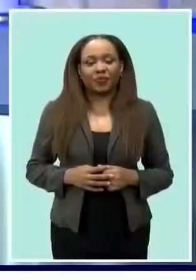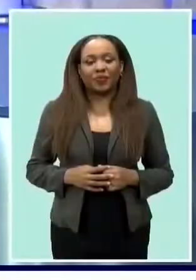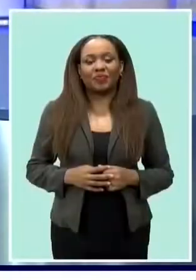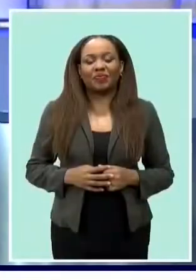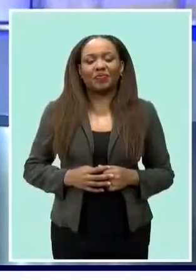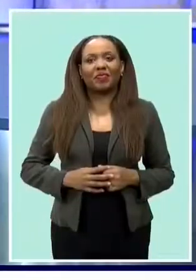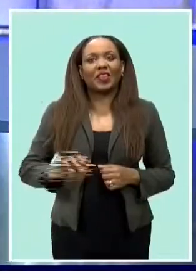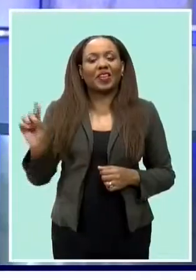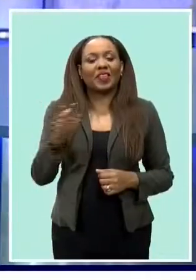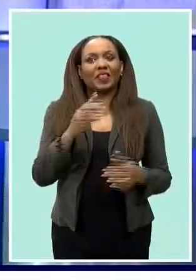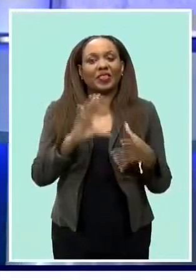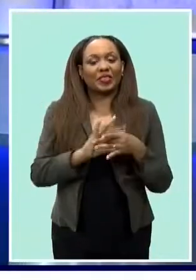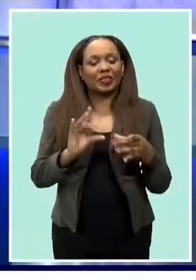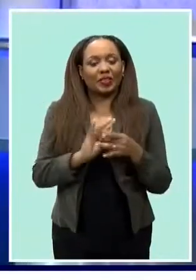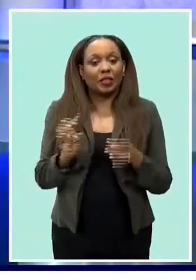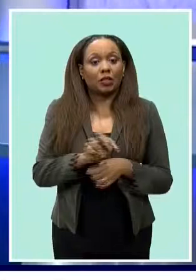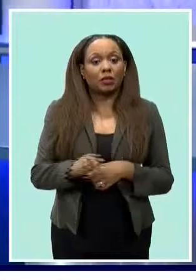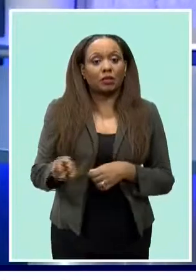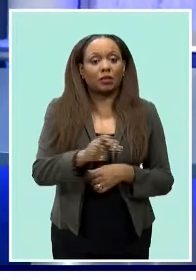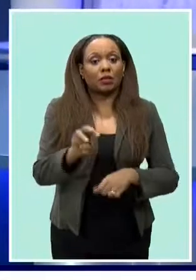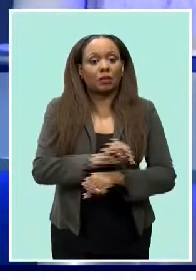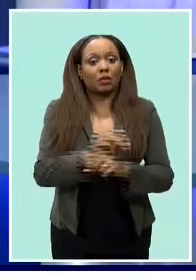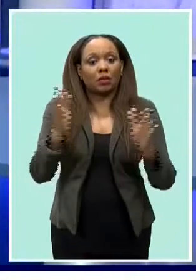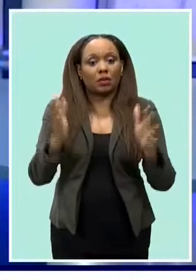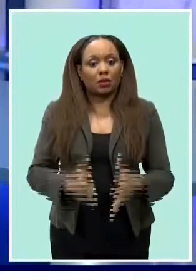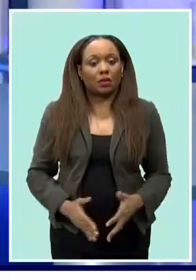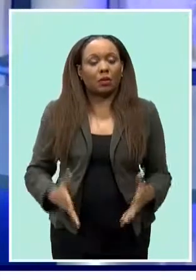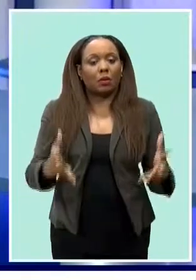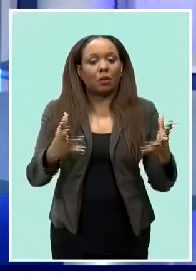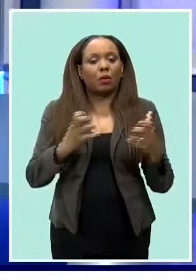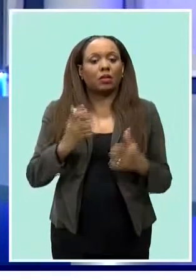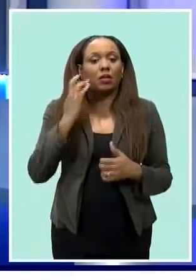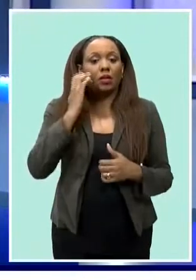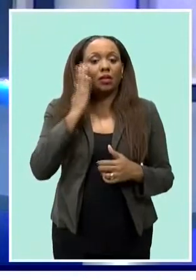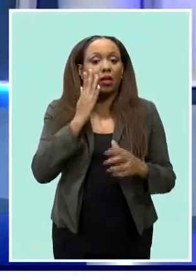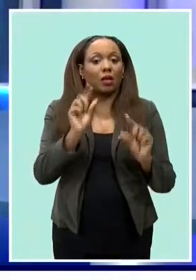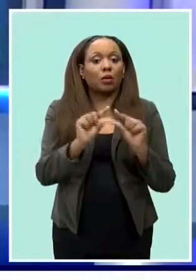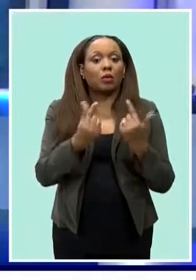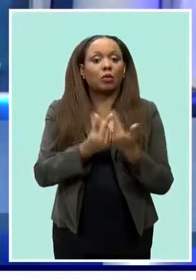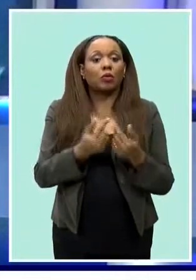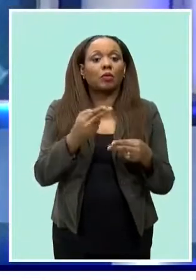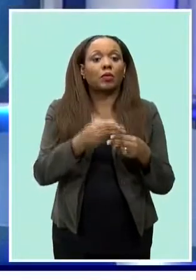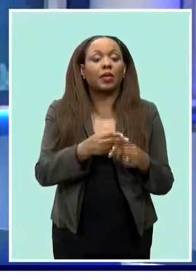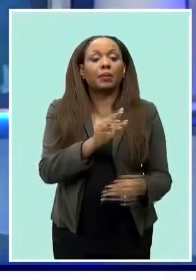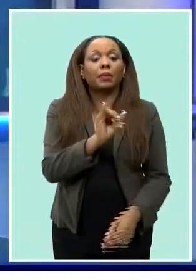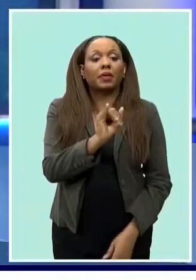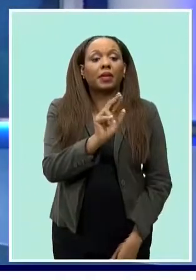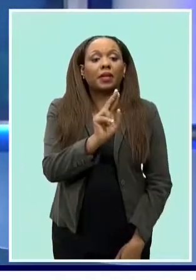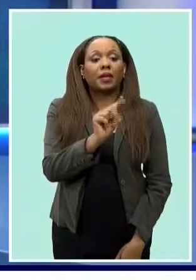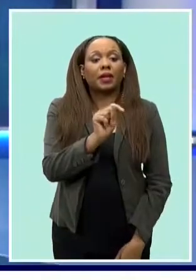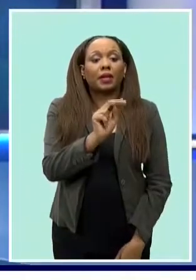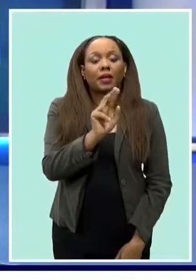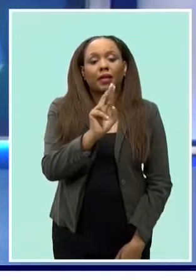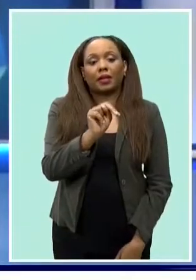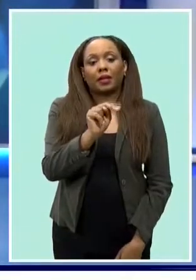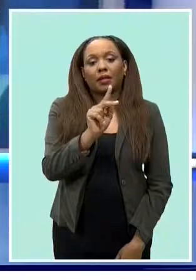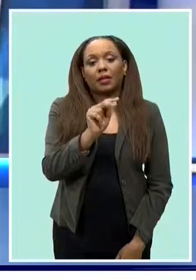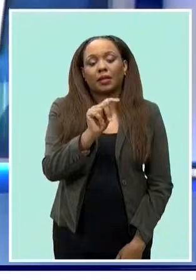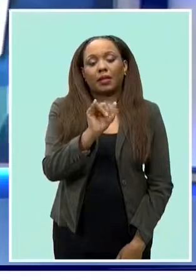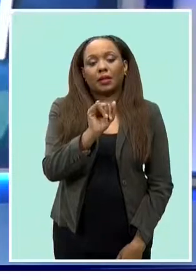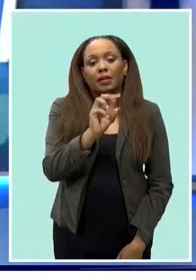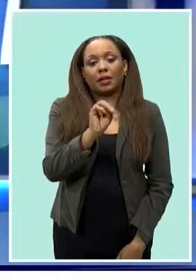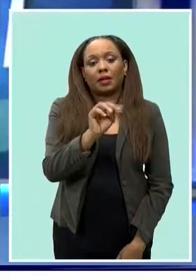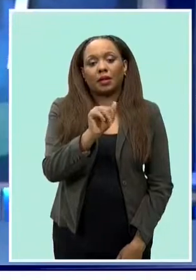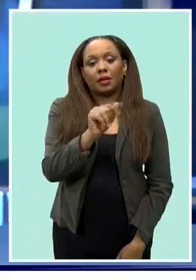And in our top story, Tourism Minister Kerry Simmons is telling the intimate hotels of Barbados to form partnerships to remain competitive against